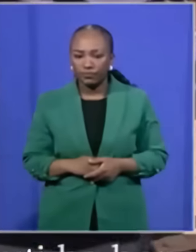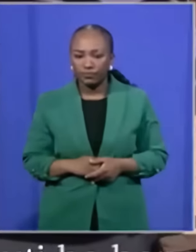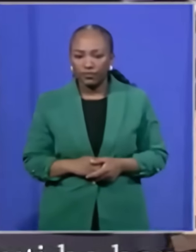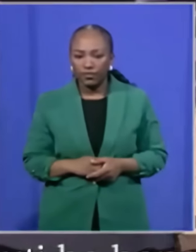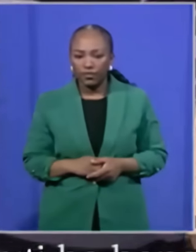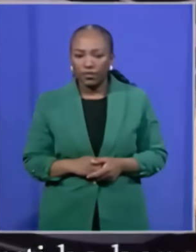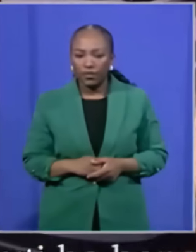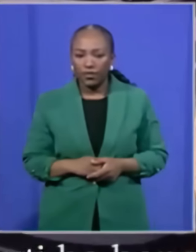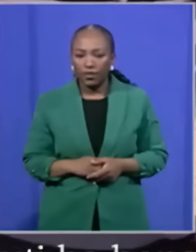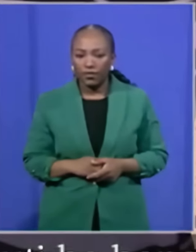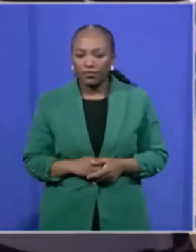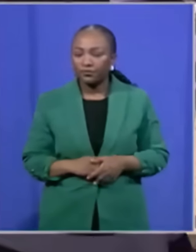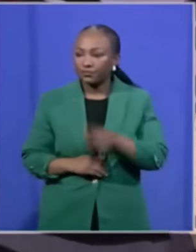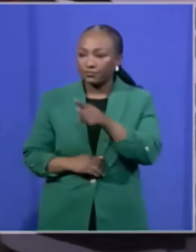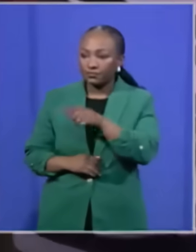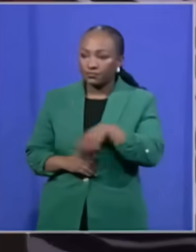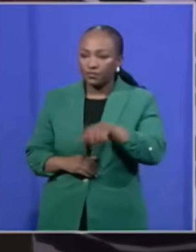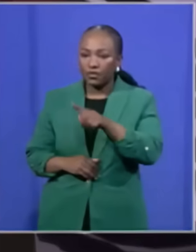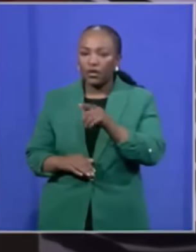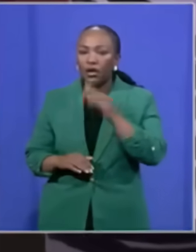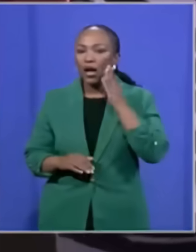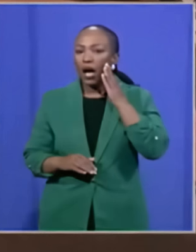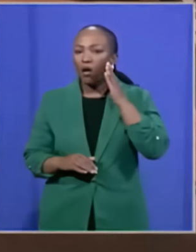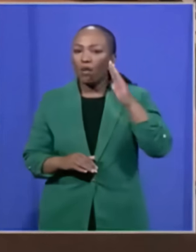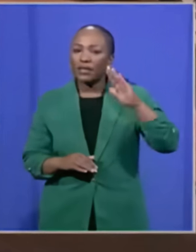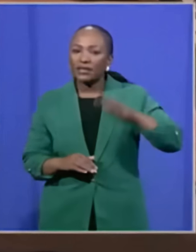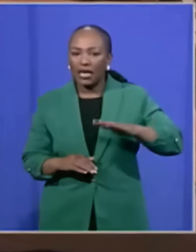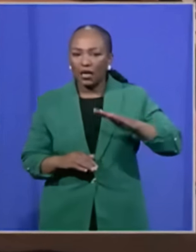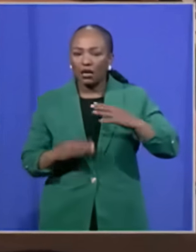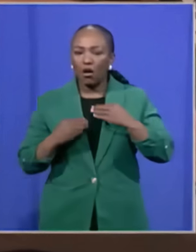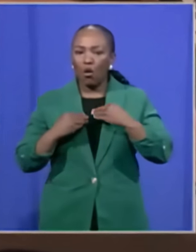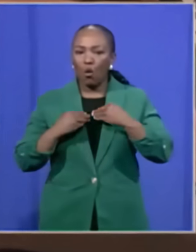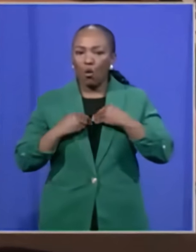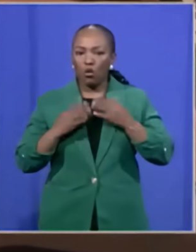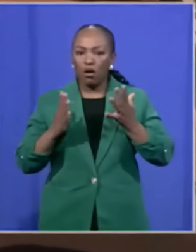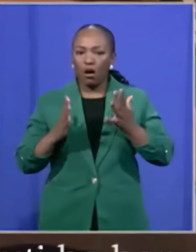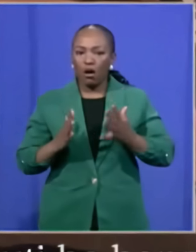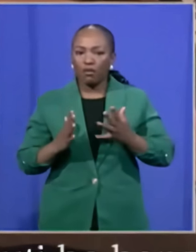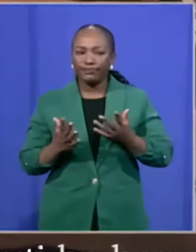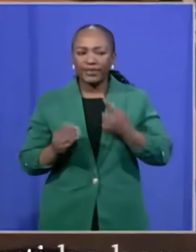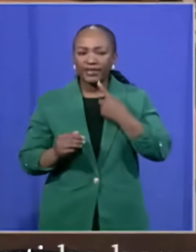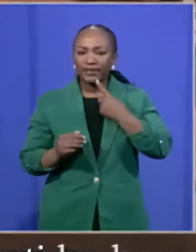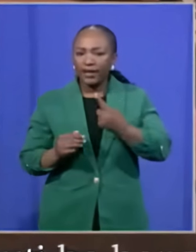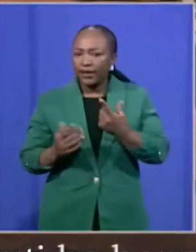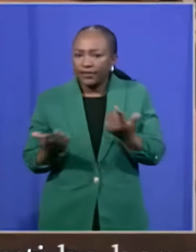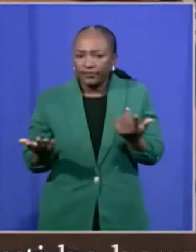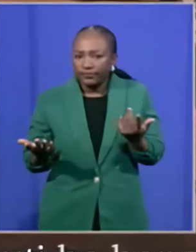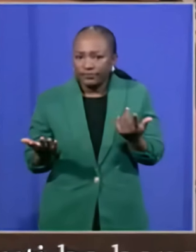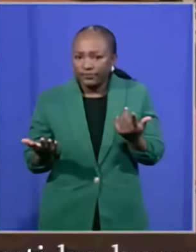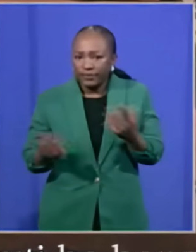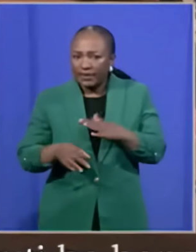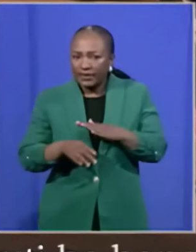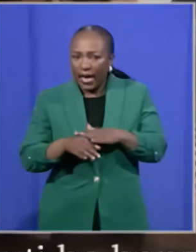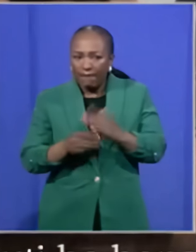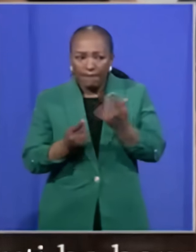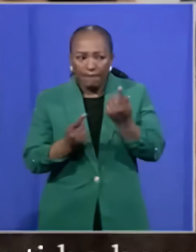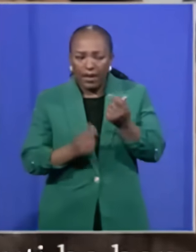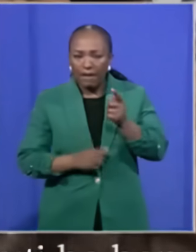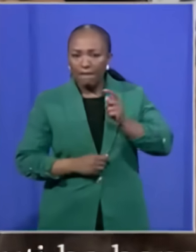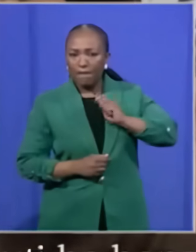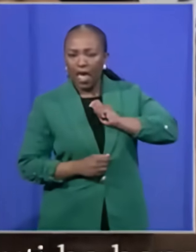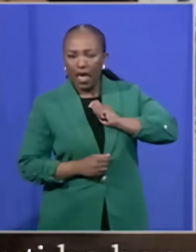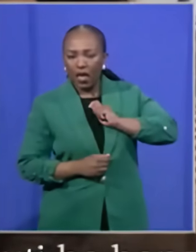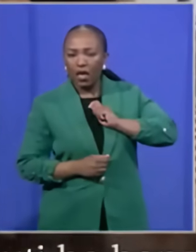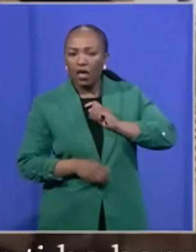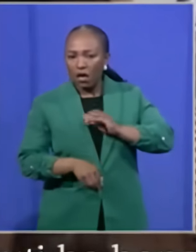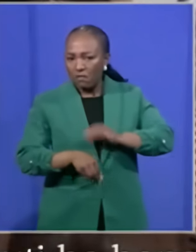Banehelani ba bodulo ba re ba ferekangwa ke hore ba iswa hodimo le tlase ha ba tlameha ho amohela ditjhelete tsa bona. Ba